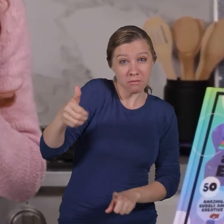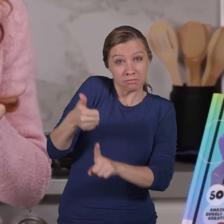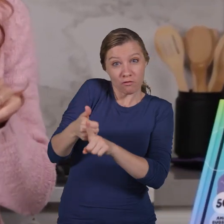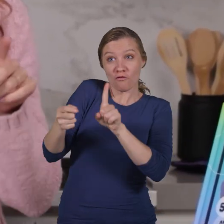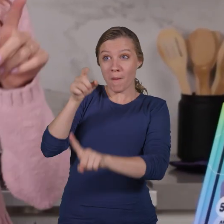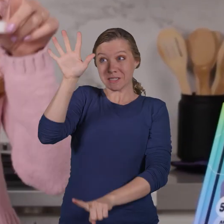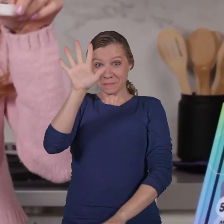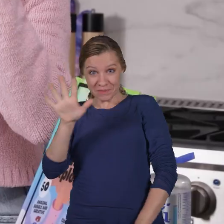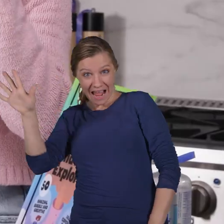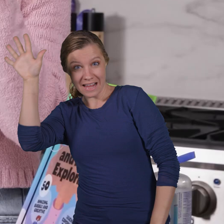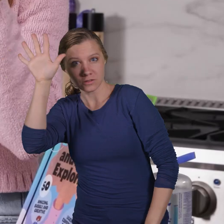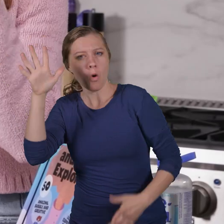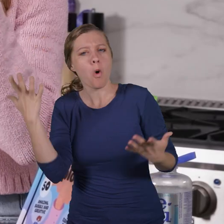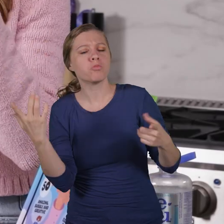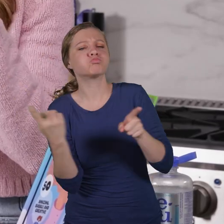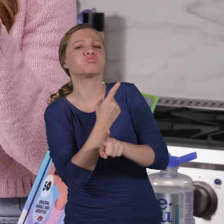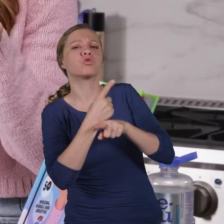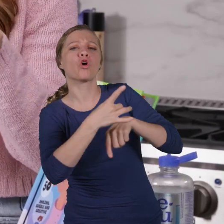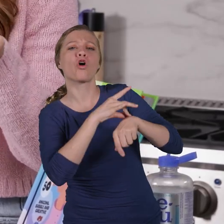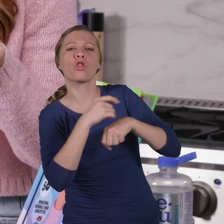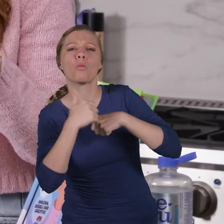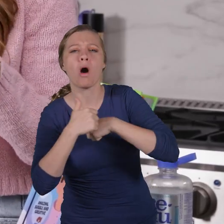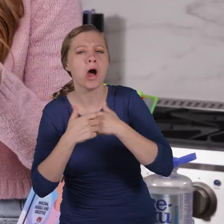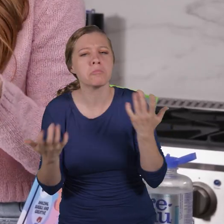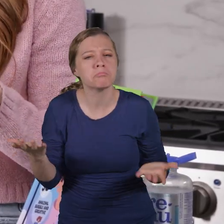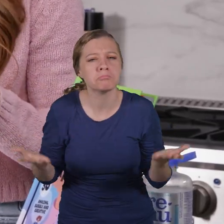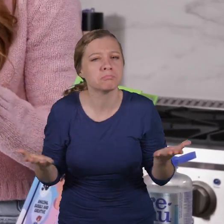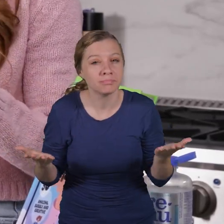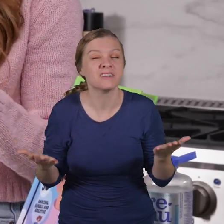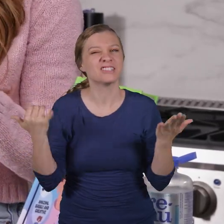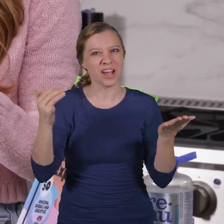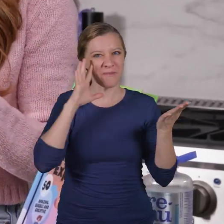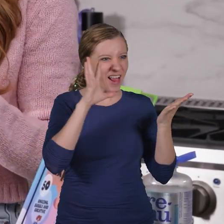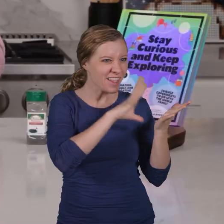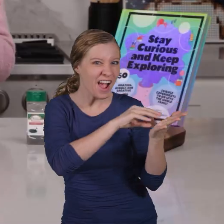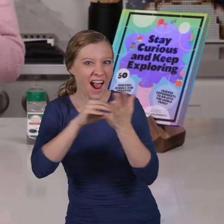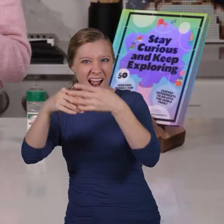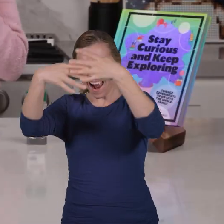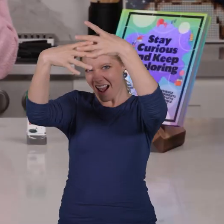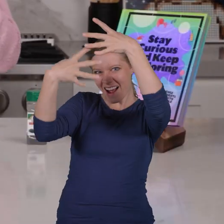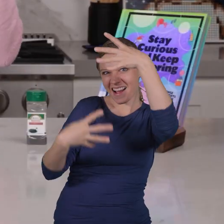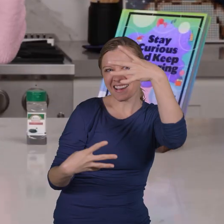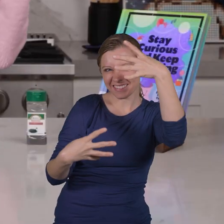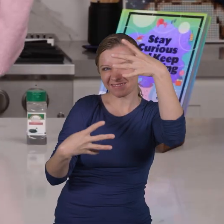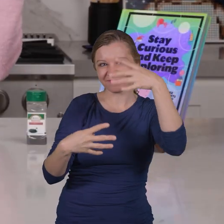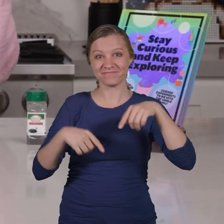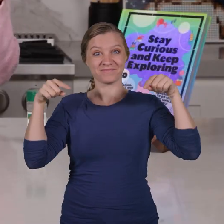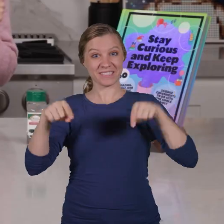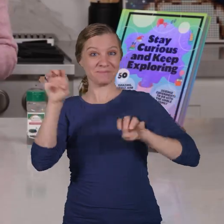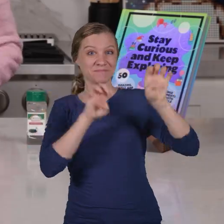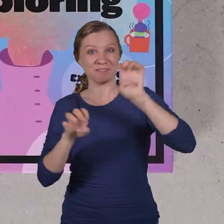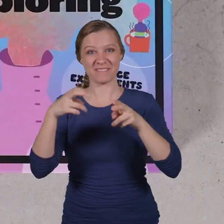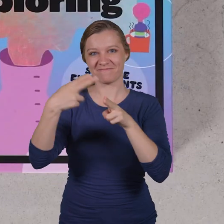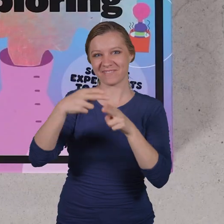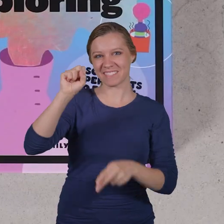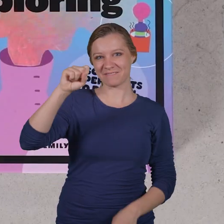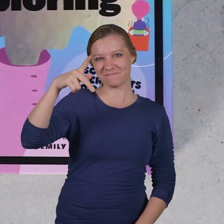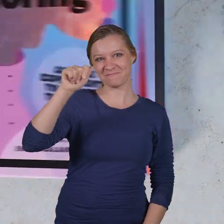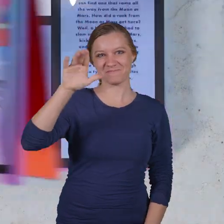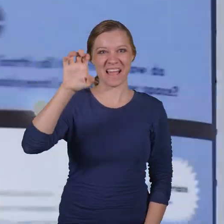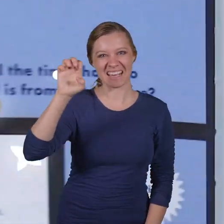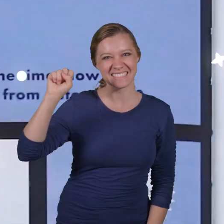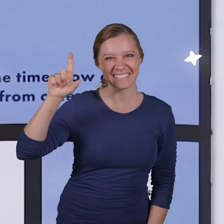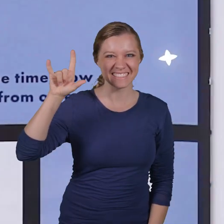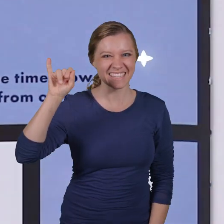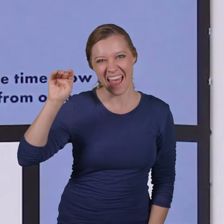your backyard is a rock from space or just a regular Earth rock? Today, we will learn about all of this and more with my